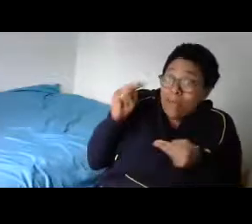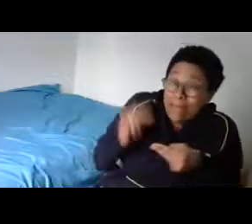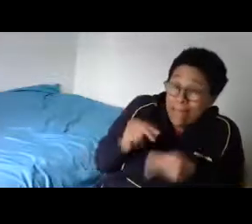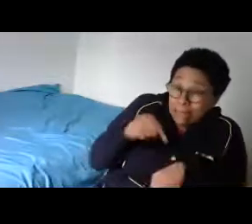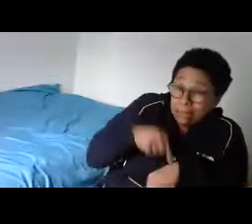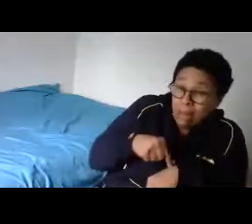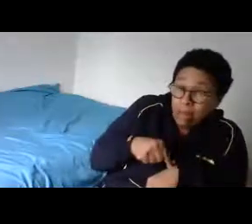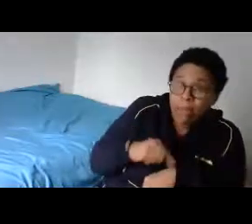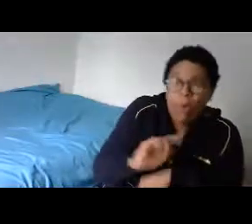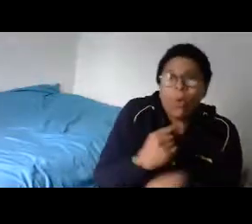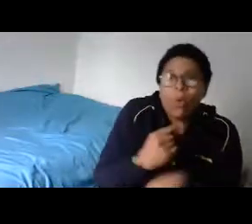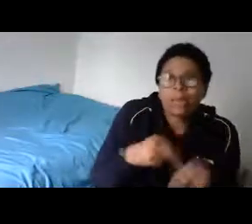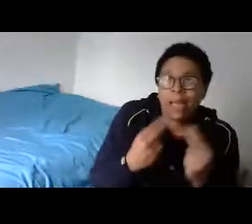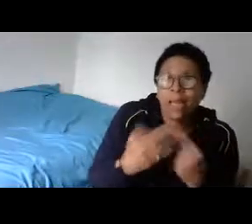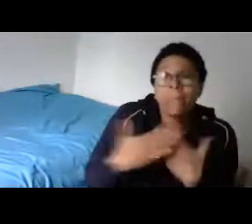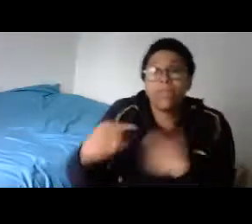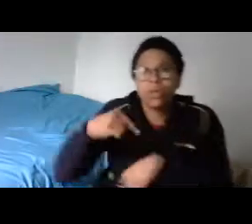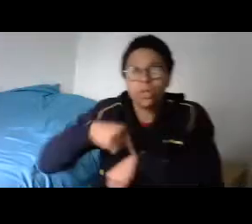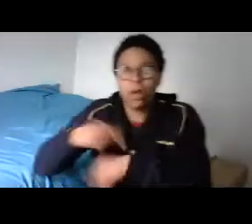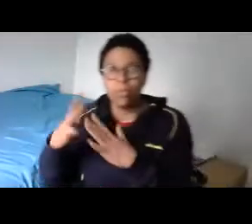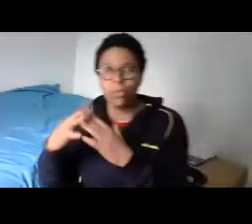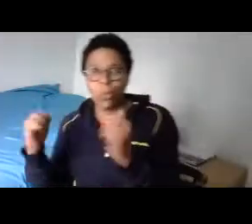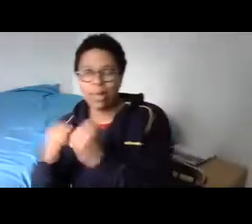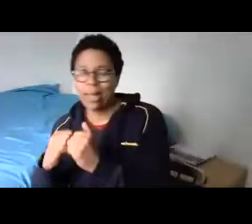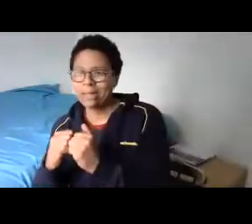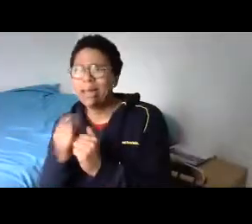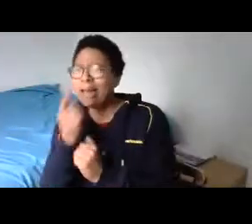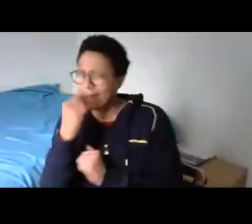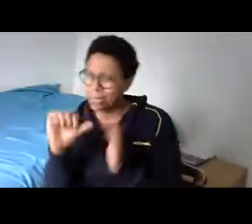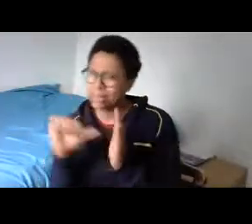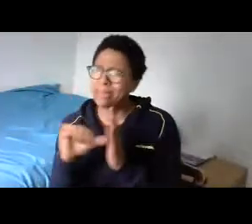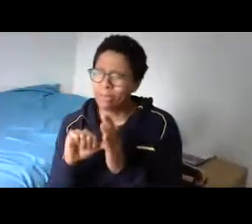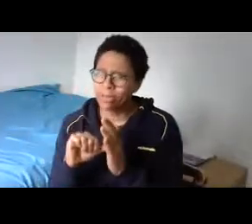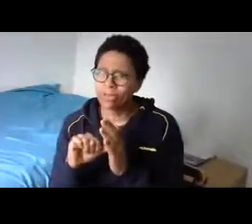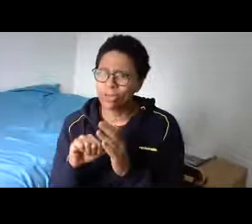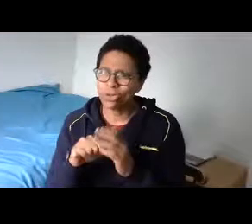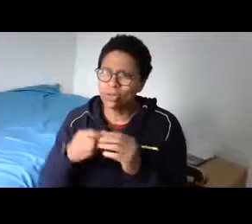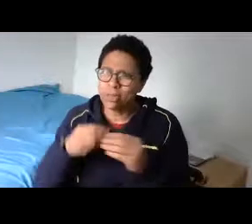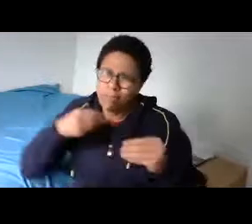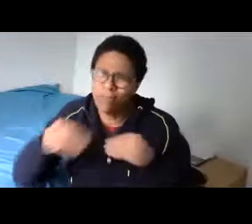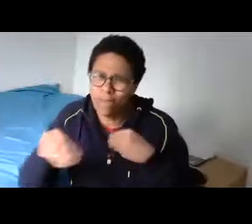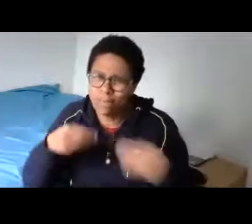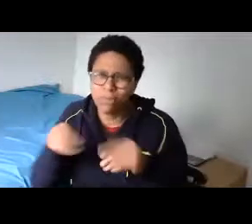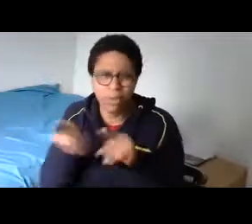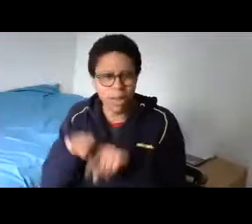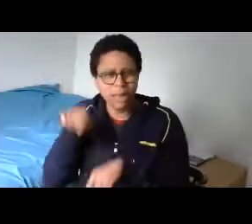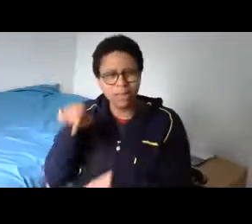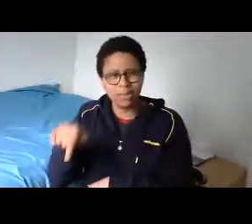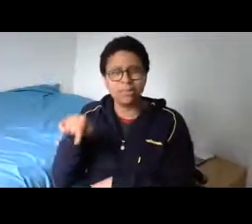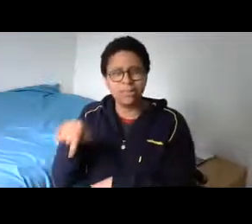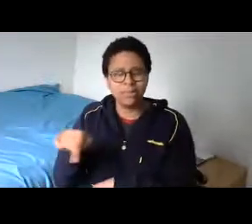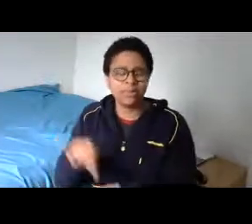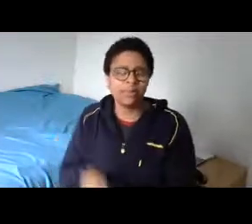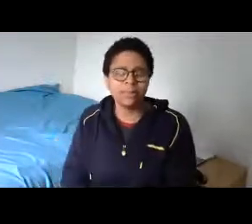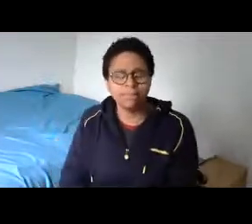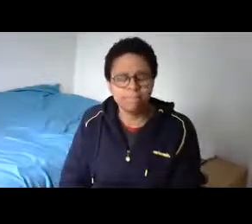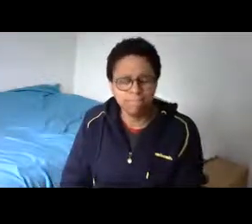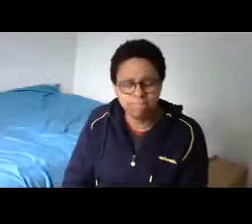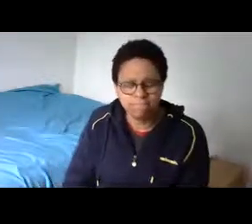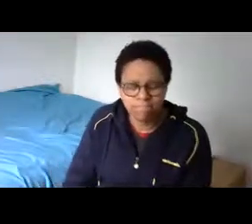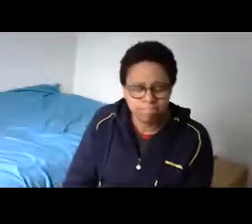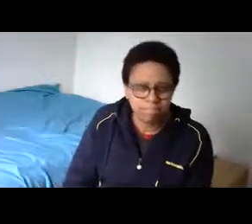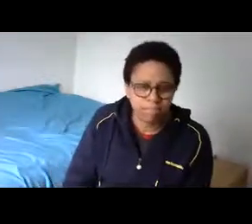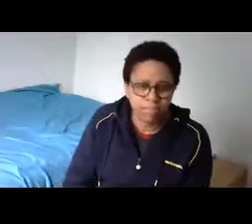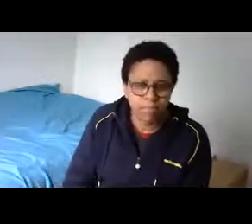it's important to keep this in mind when they draw your care plan. Maybe have just kind of allocation per